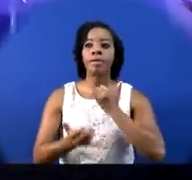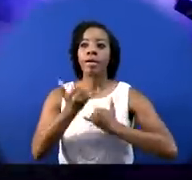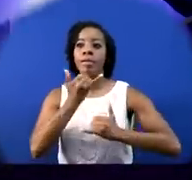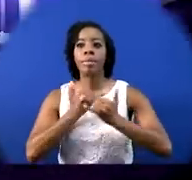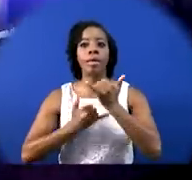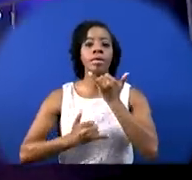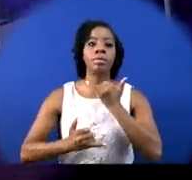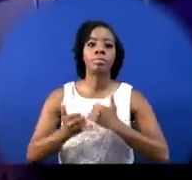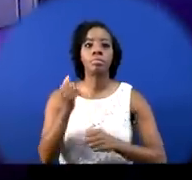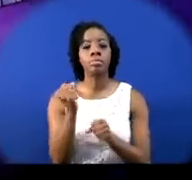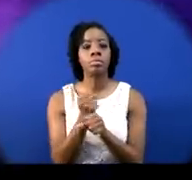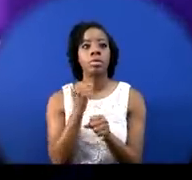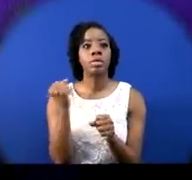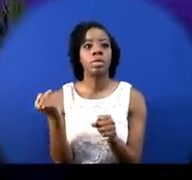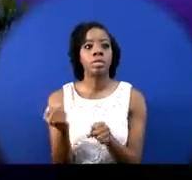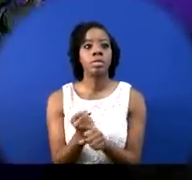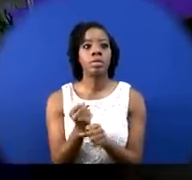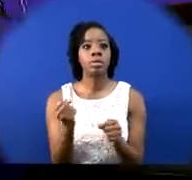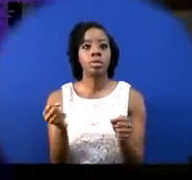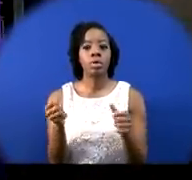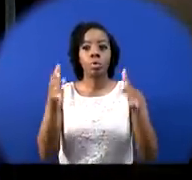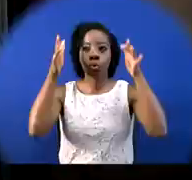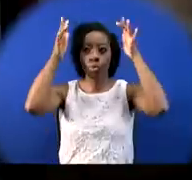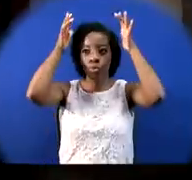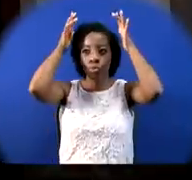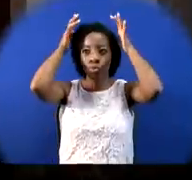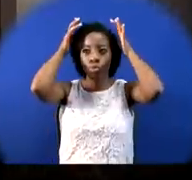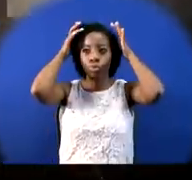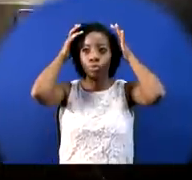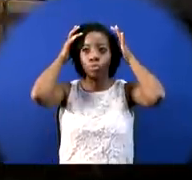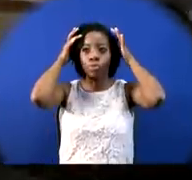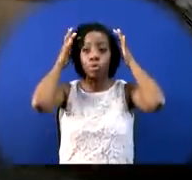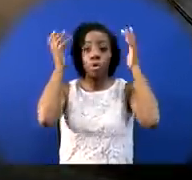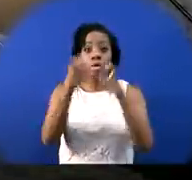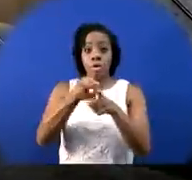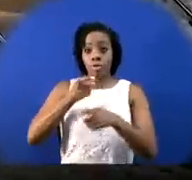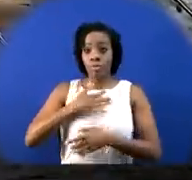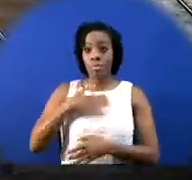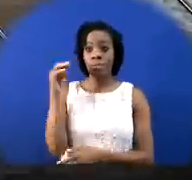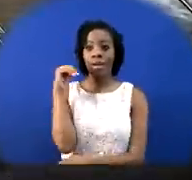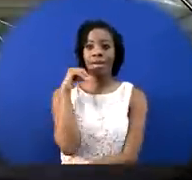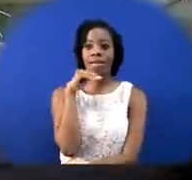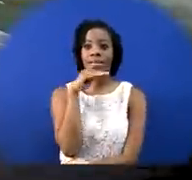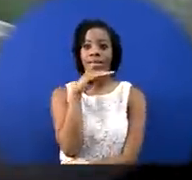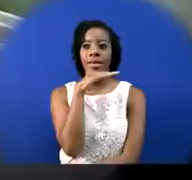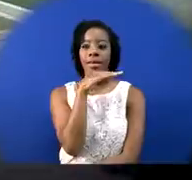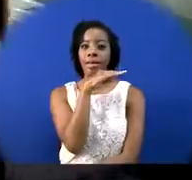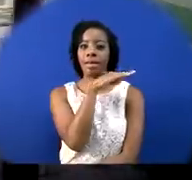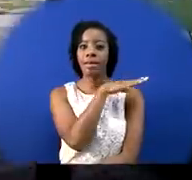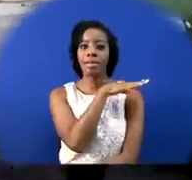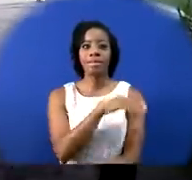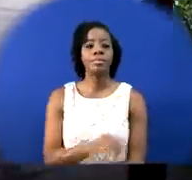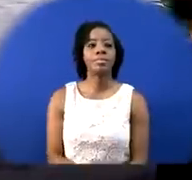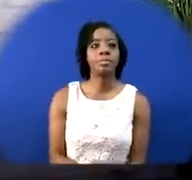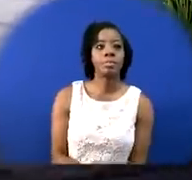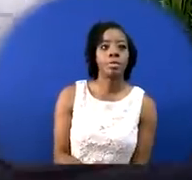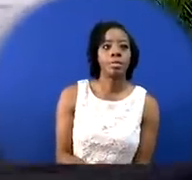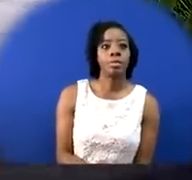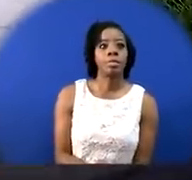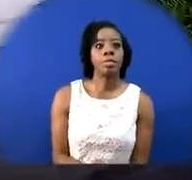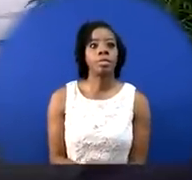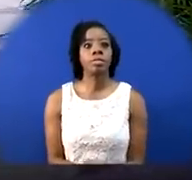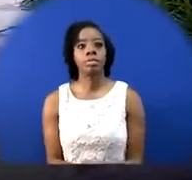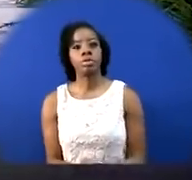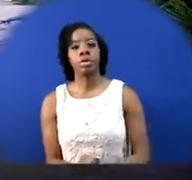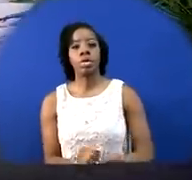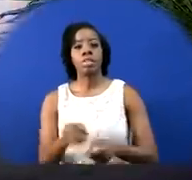mistake I made. The thorns were formed from my lies. The